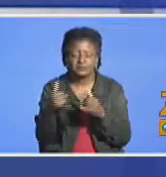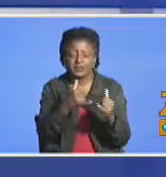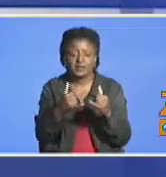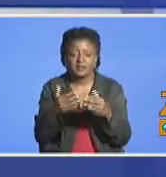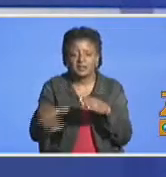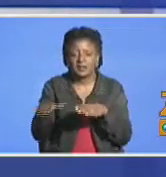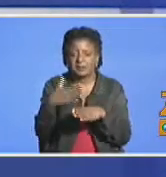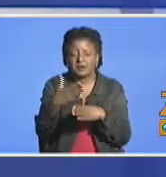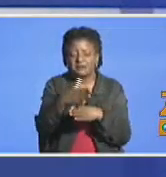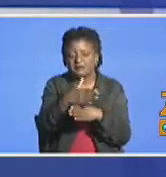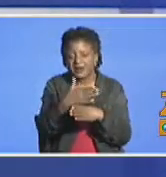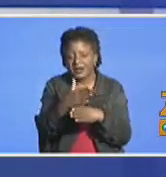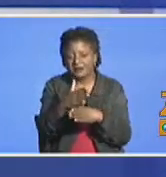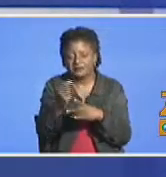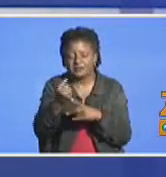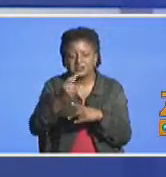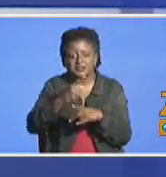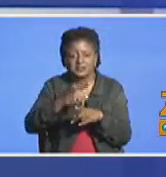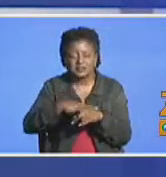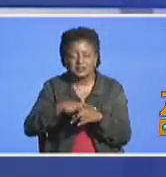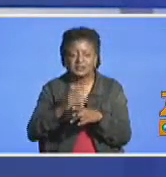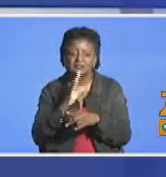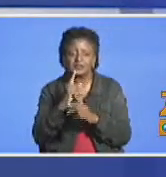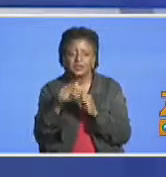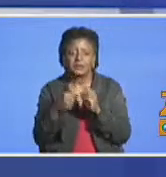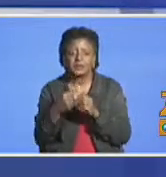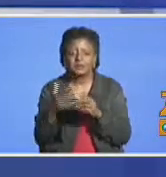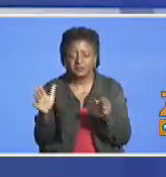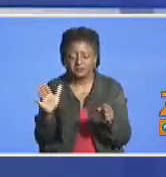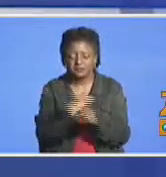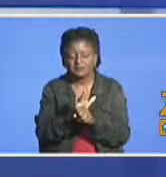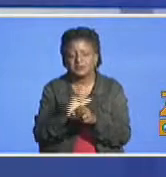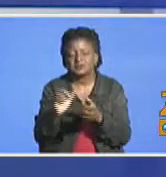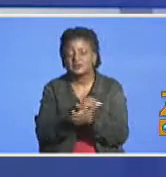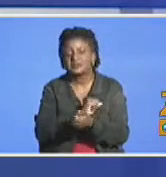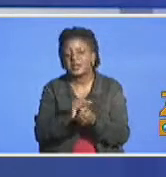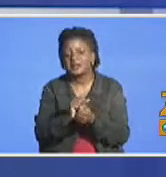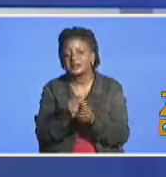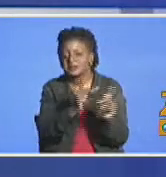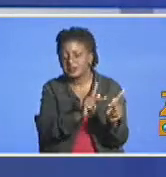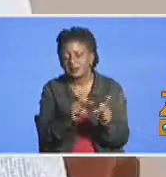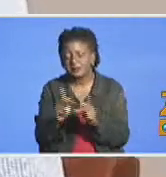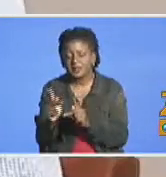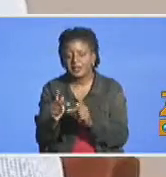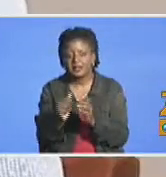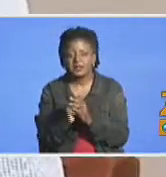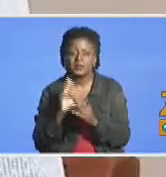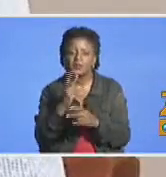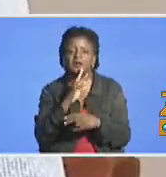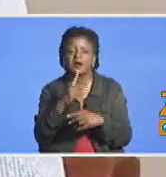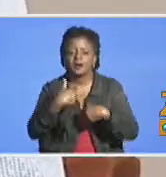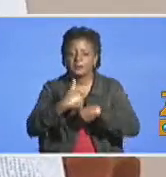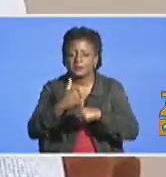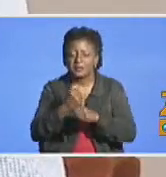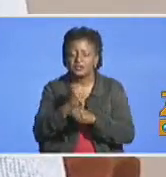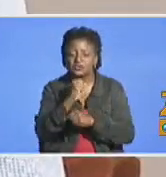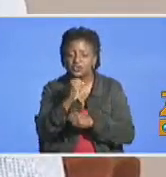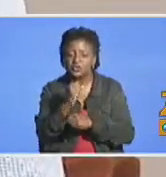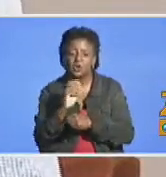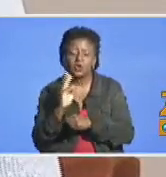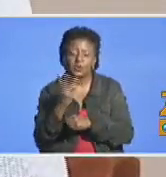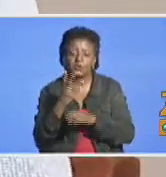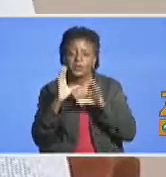comprehensive disaster plan at the start of another hurricane season. We are making sure that we are able to